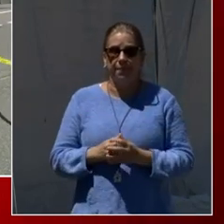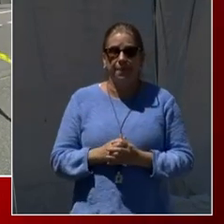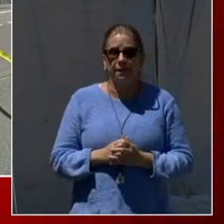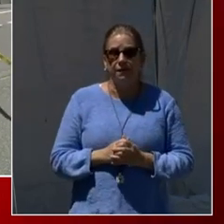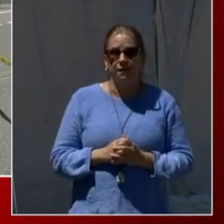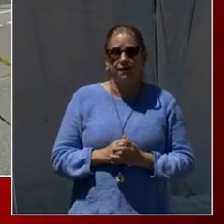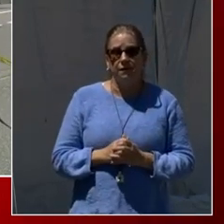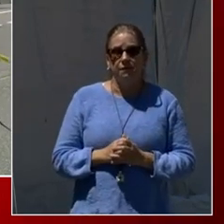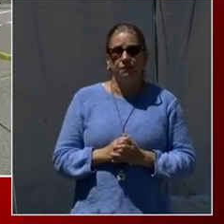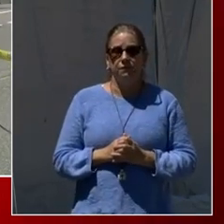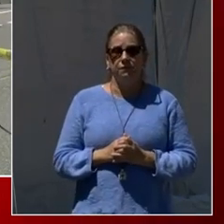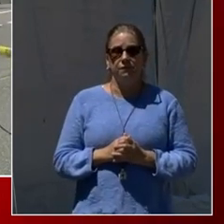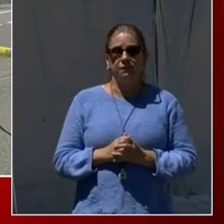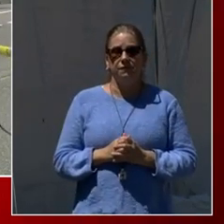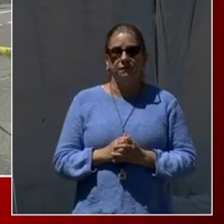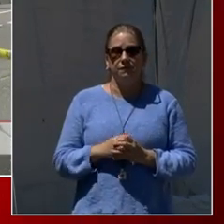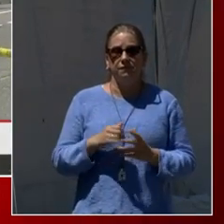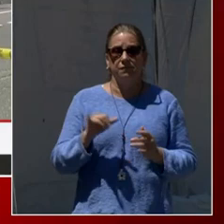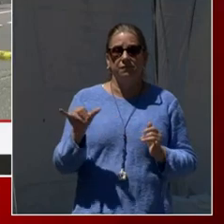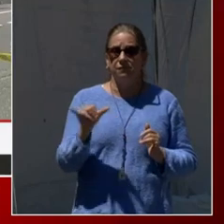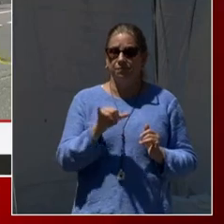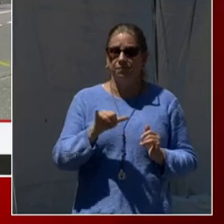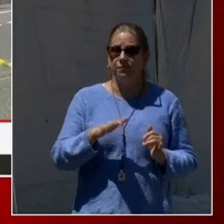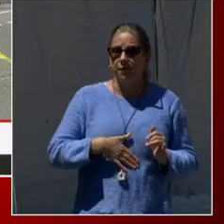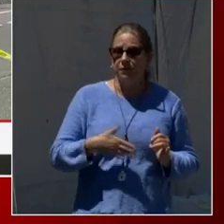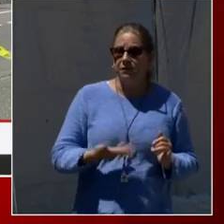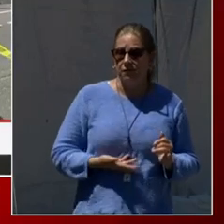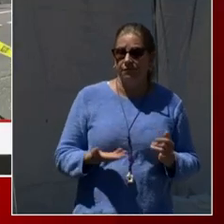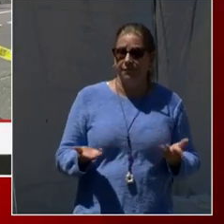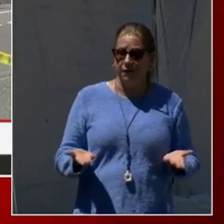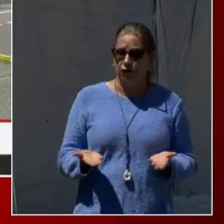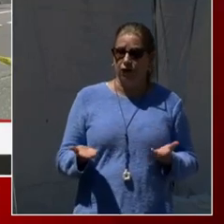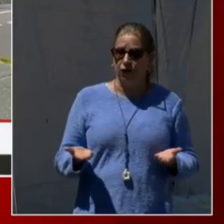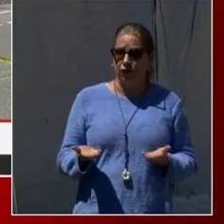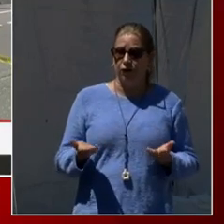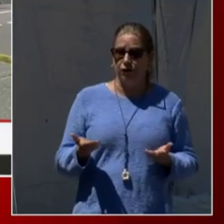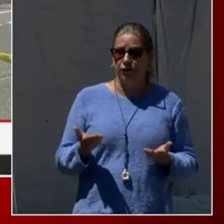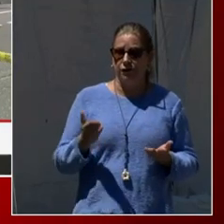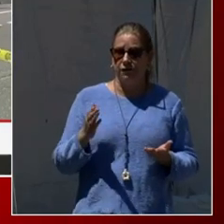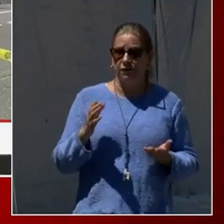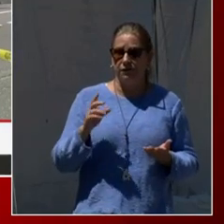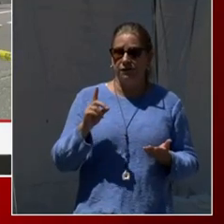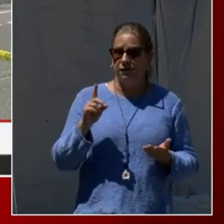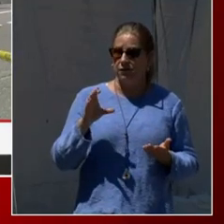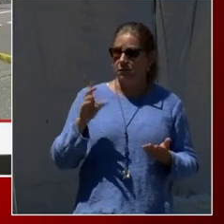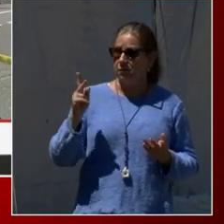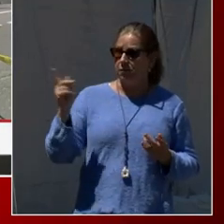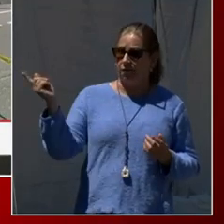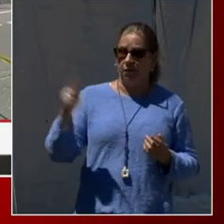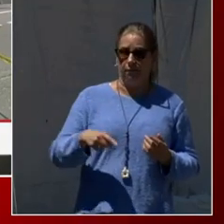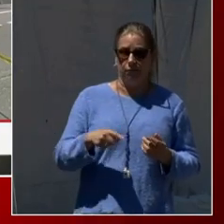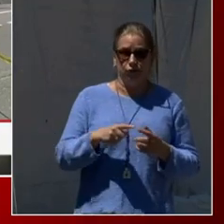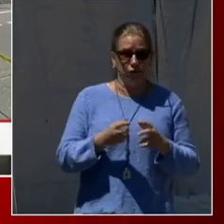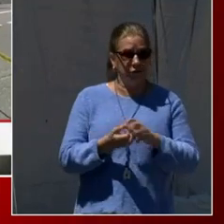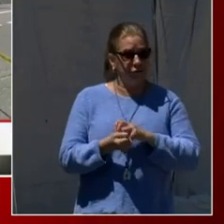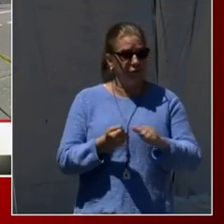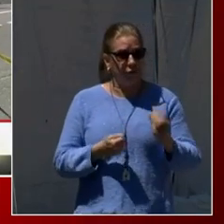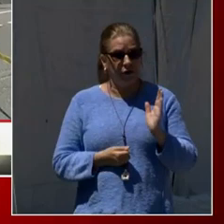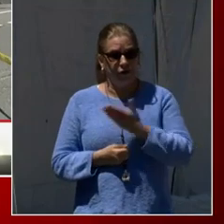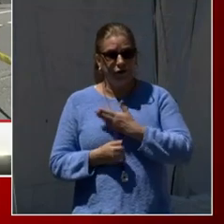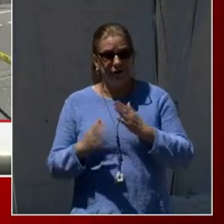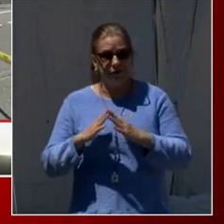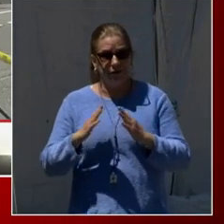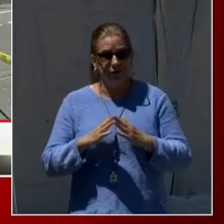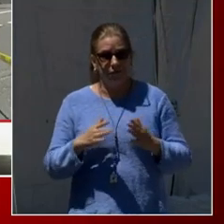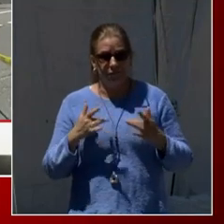disturbed to be here in this city and to see some people tearing up our city and, as the mayor mentioned, That is